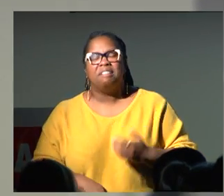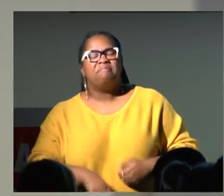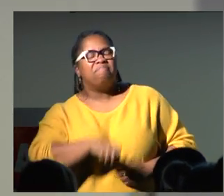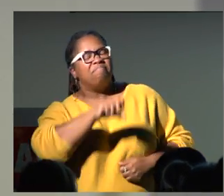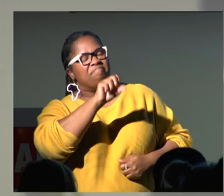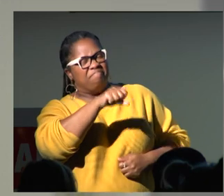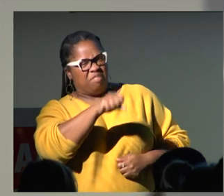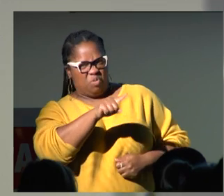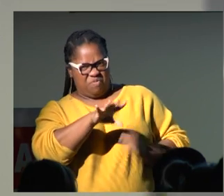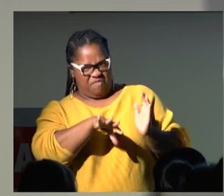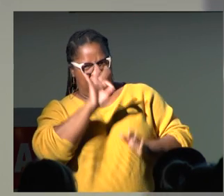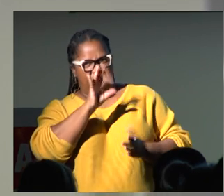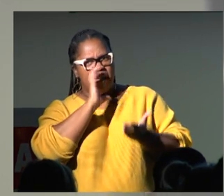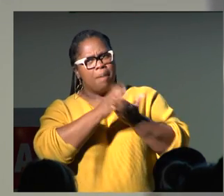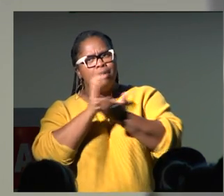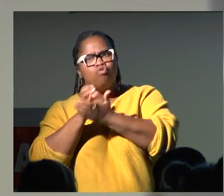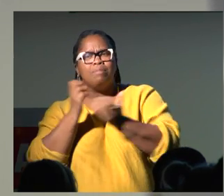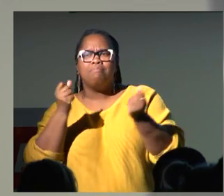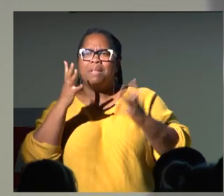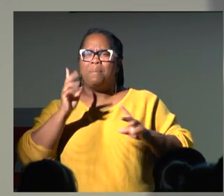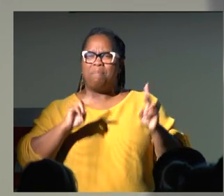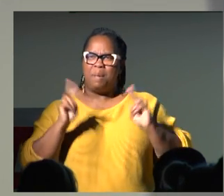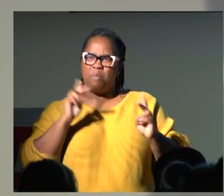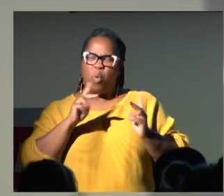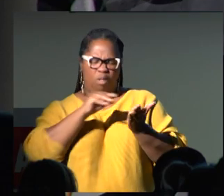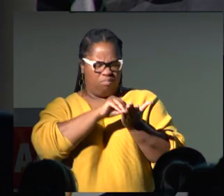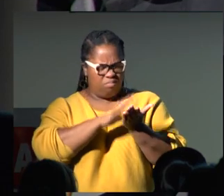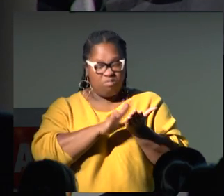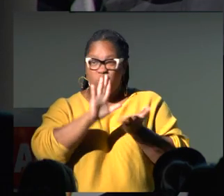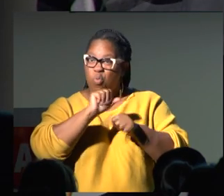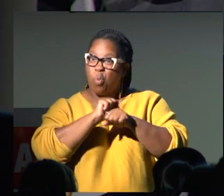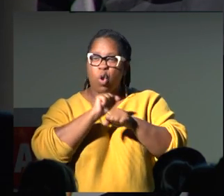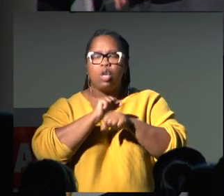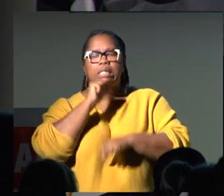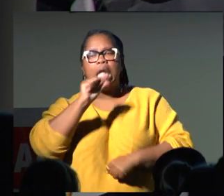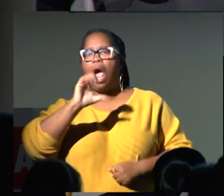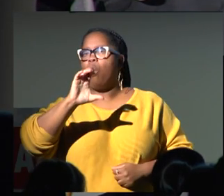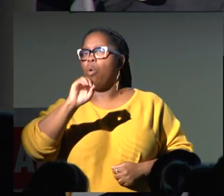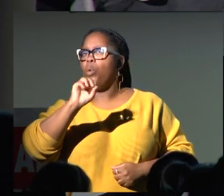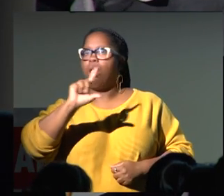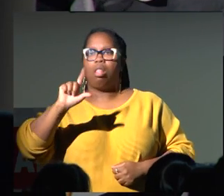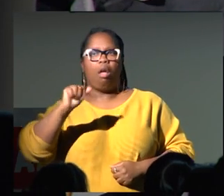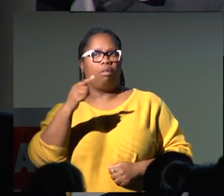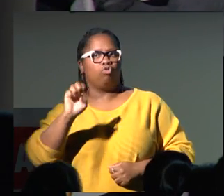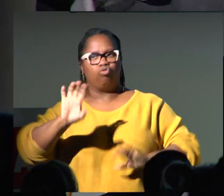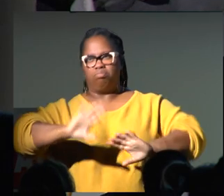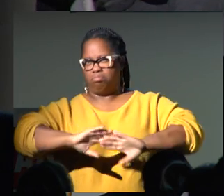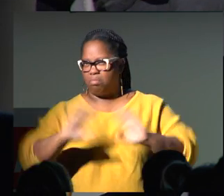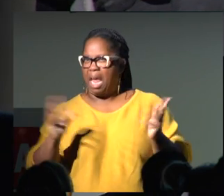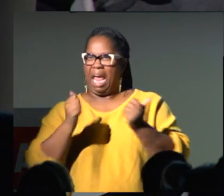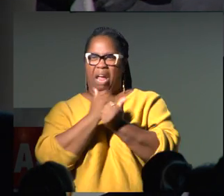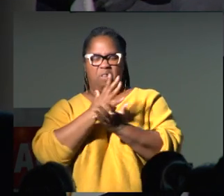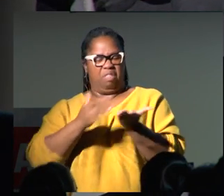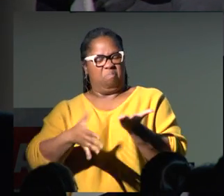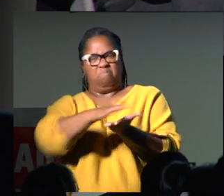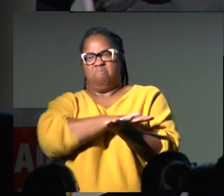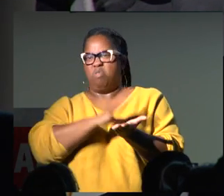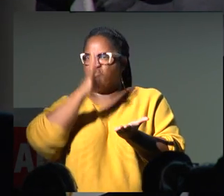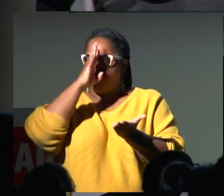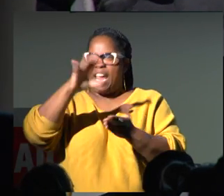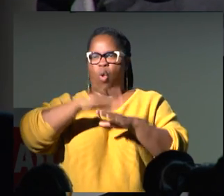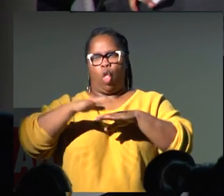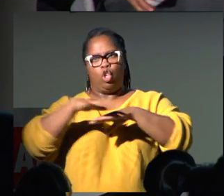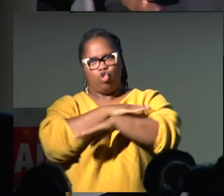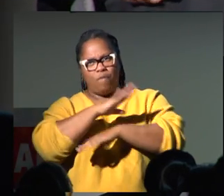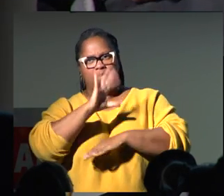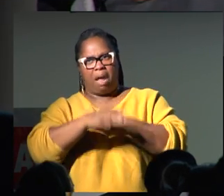let's, because I think a lot of people would want to know this, right? Your work is not collage. Everything is created on the surface from That's hand, right. made by